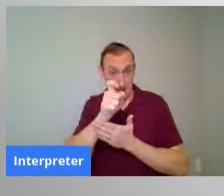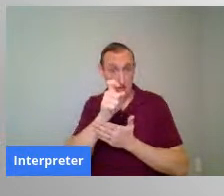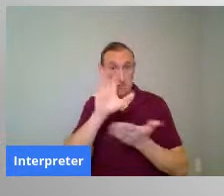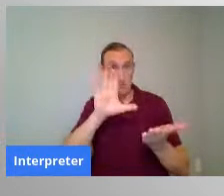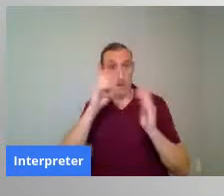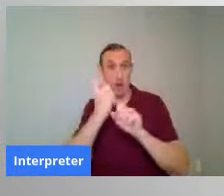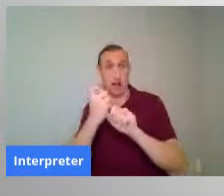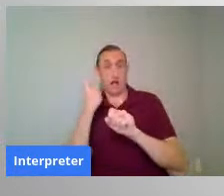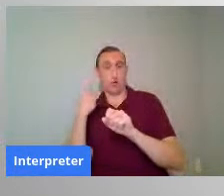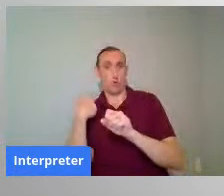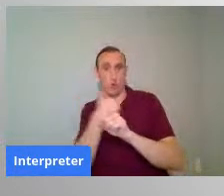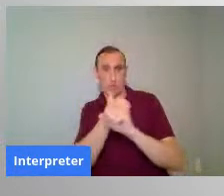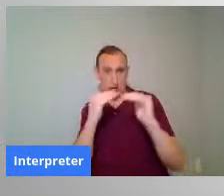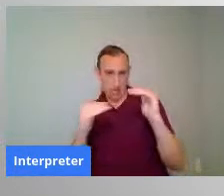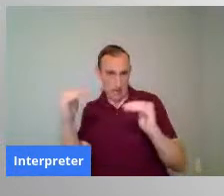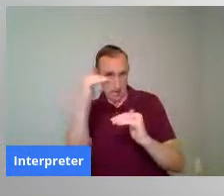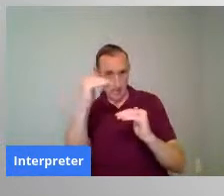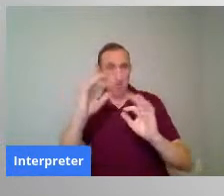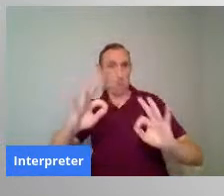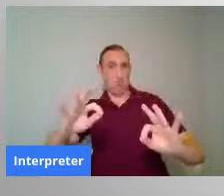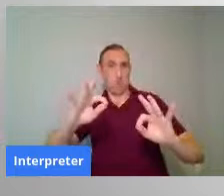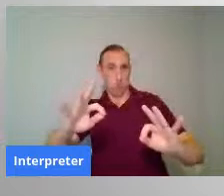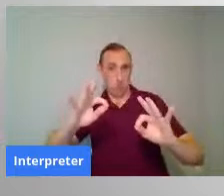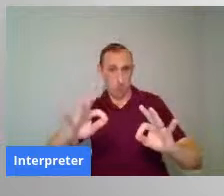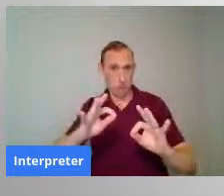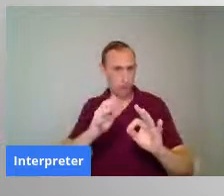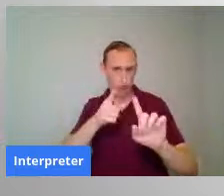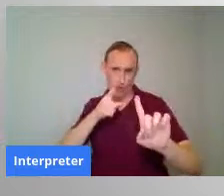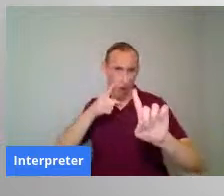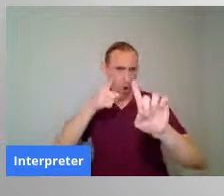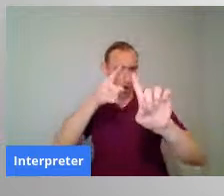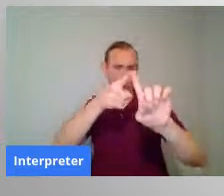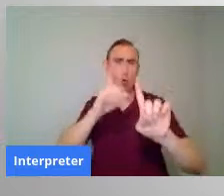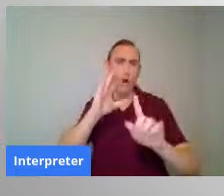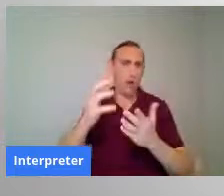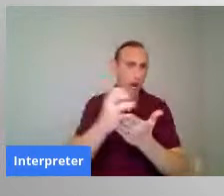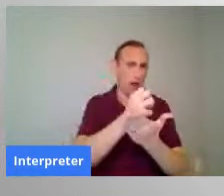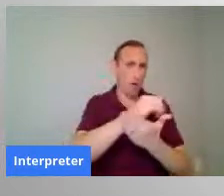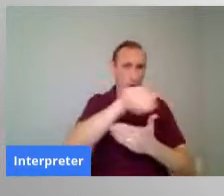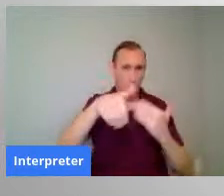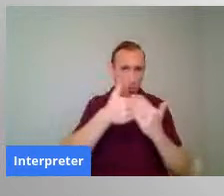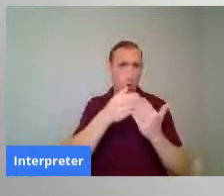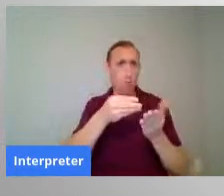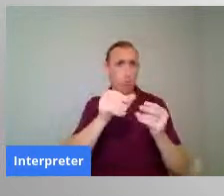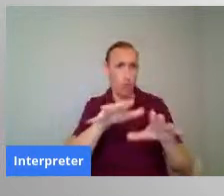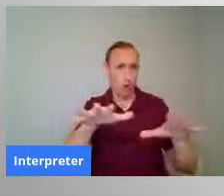So it's looking like we're right on target to collect all of our property taxes.